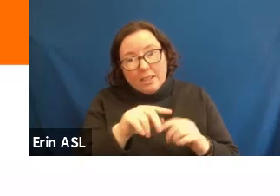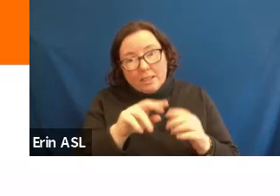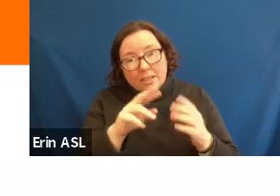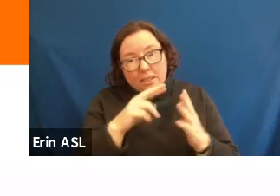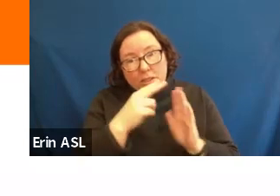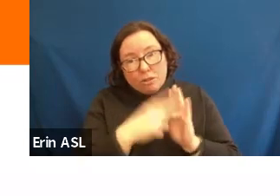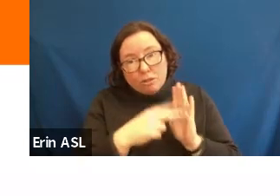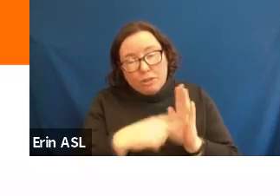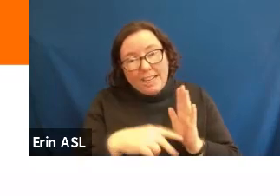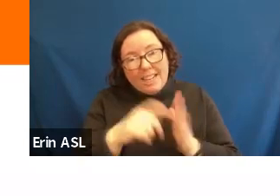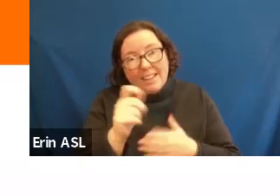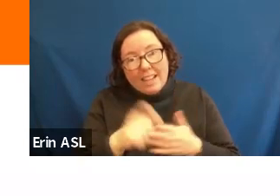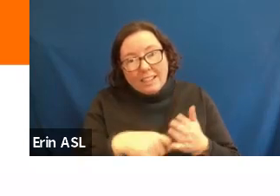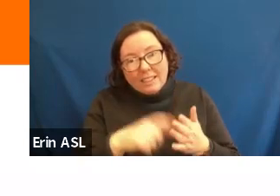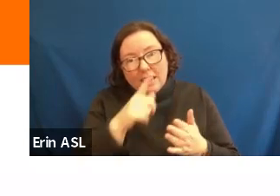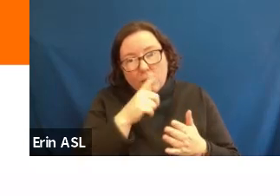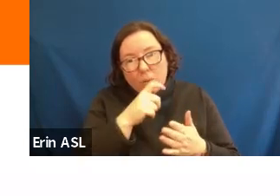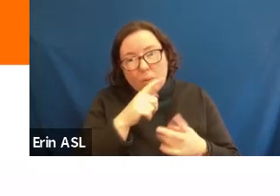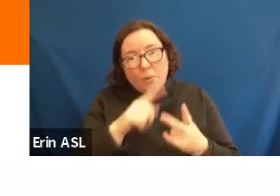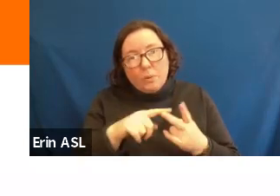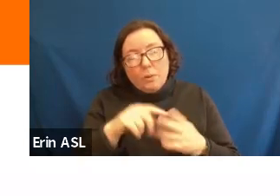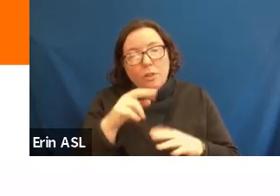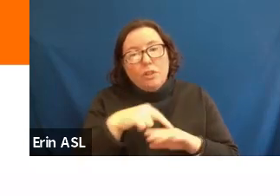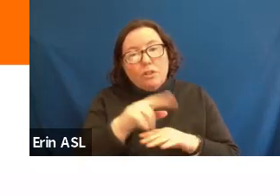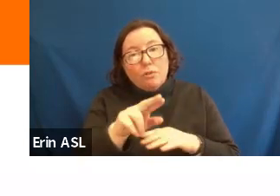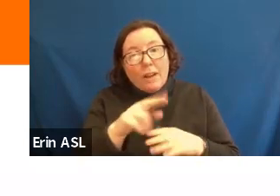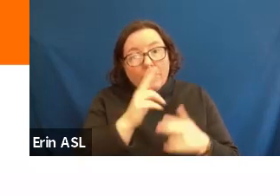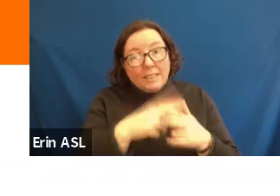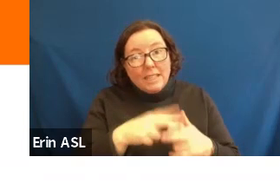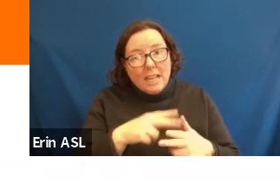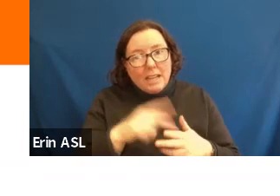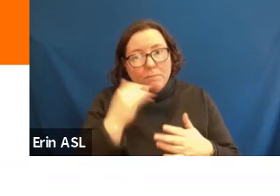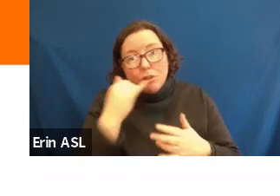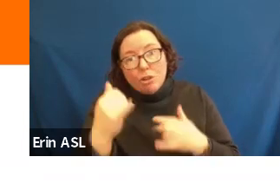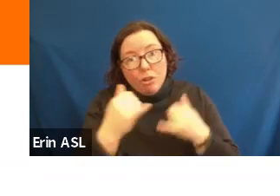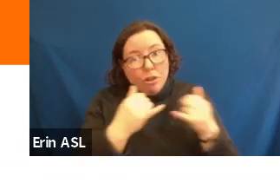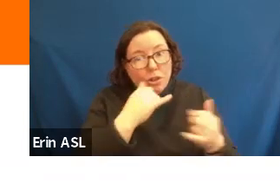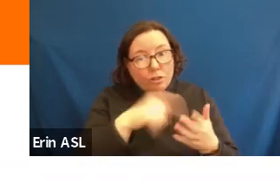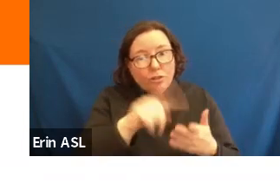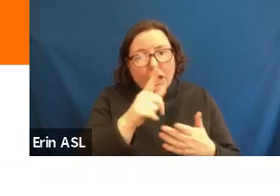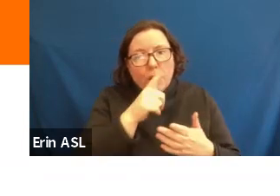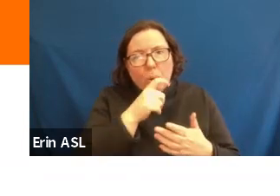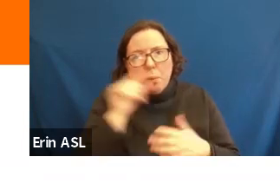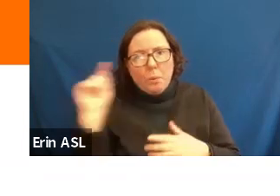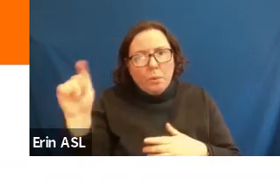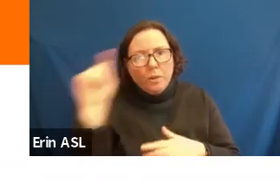reading the essay, who's doing the reference checks, all that sort of stuff. Yeah.